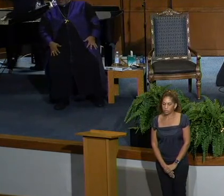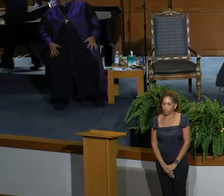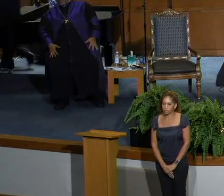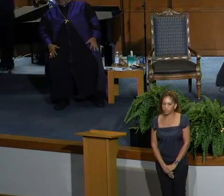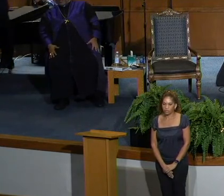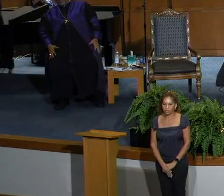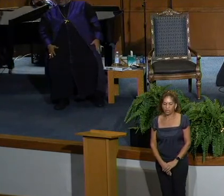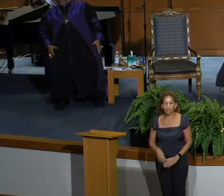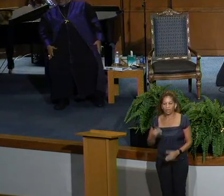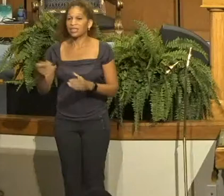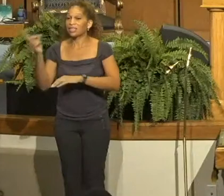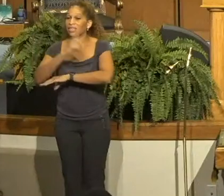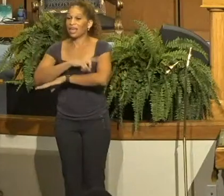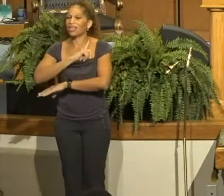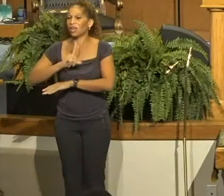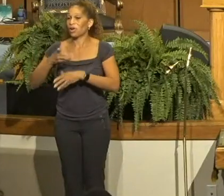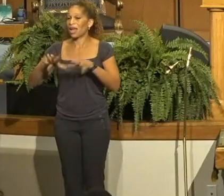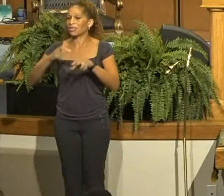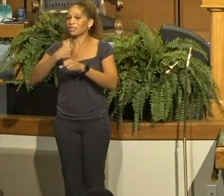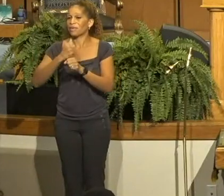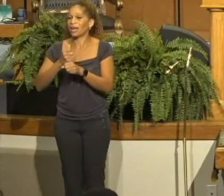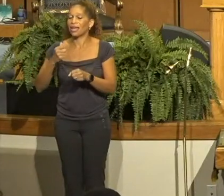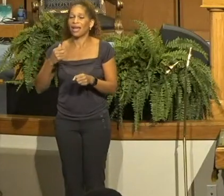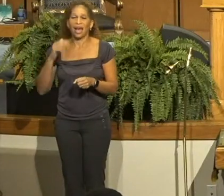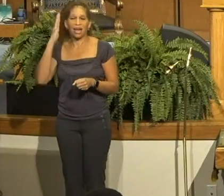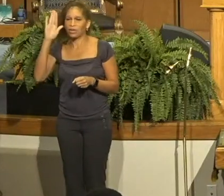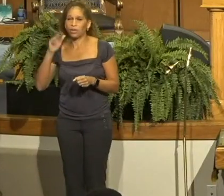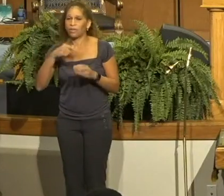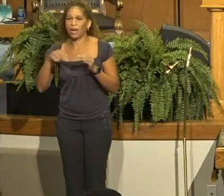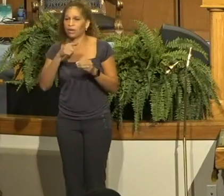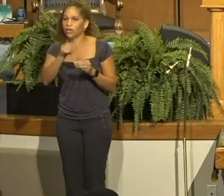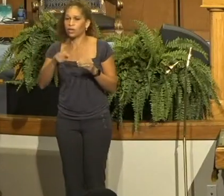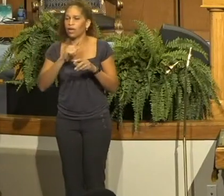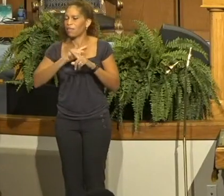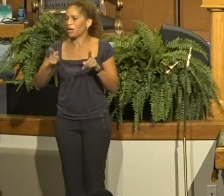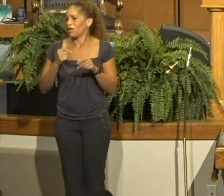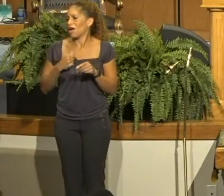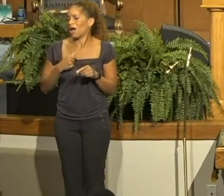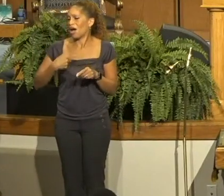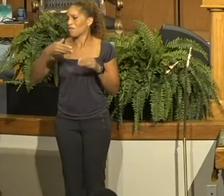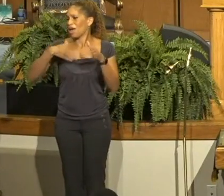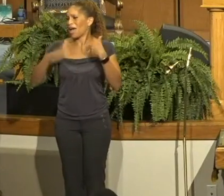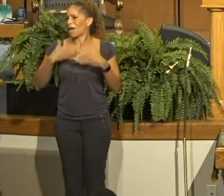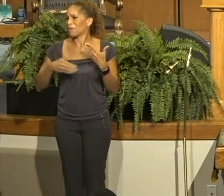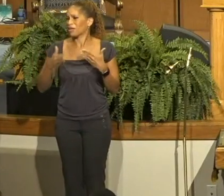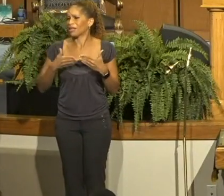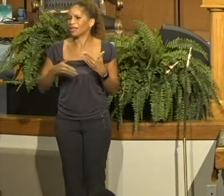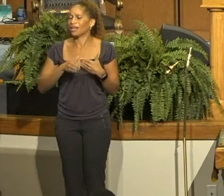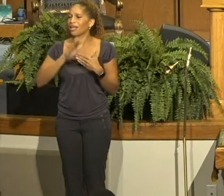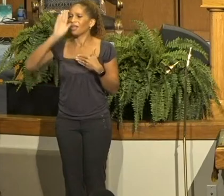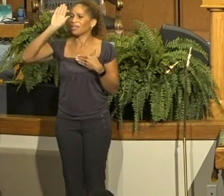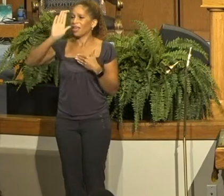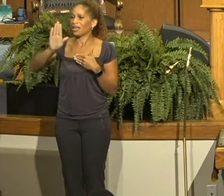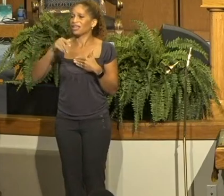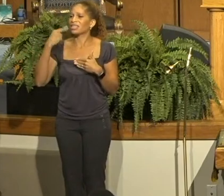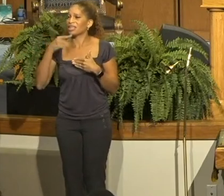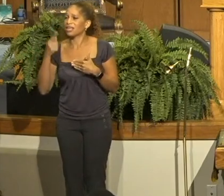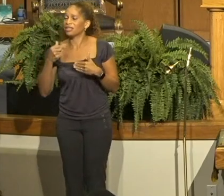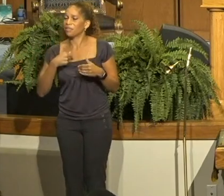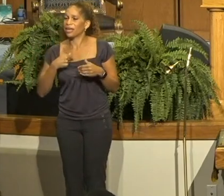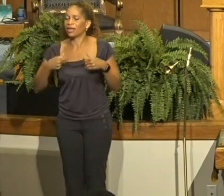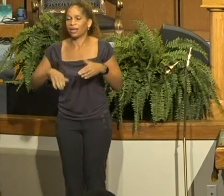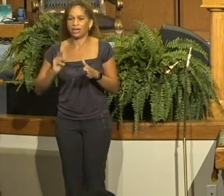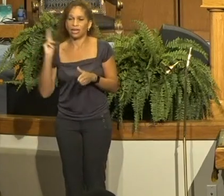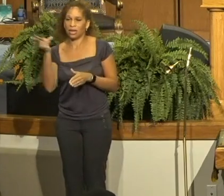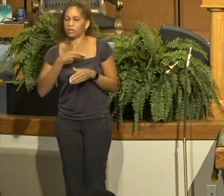Well, this is the day that the Lord has made, and I don't know about you, but I was just glad when they said unto me, let us go into the house of the